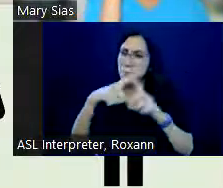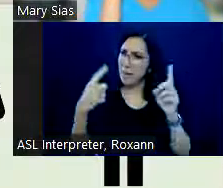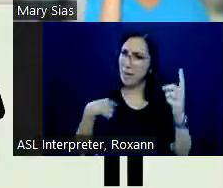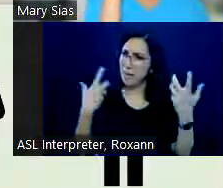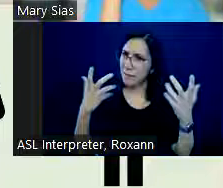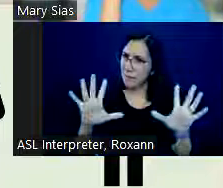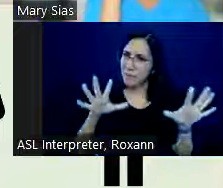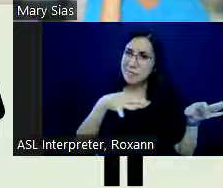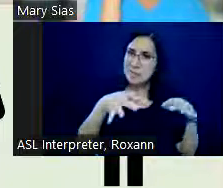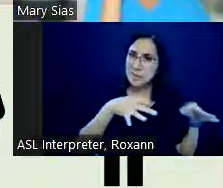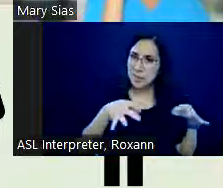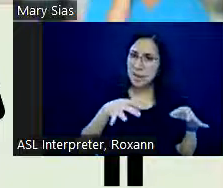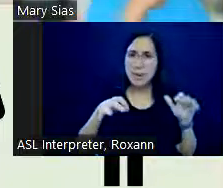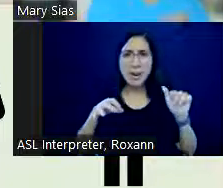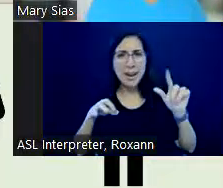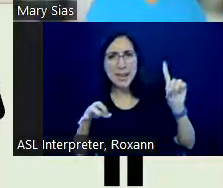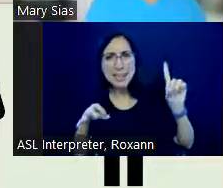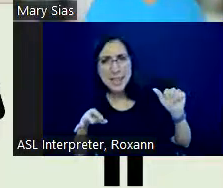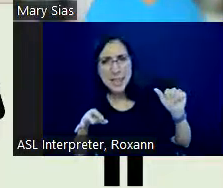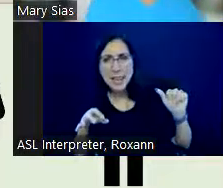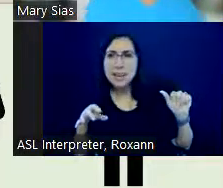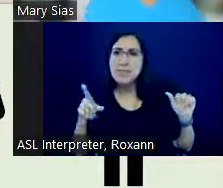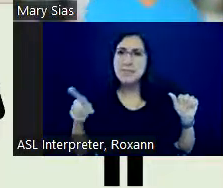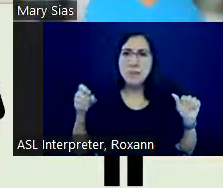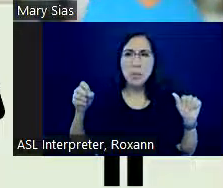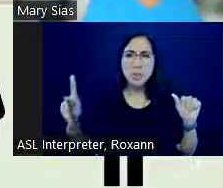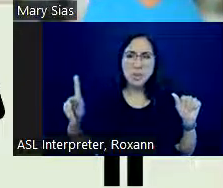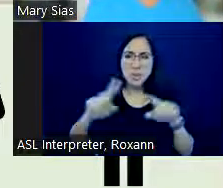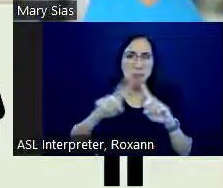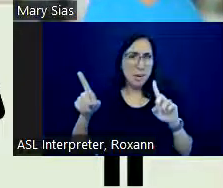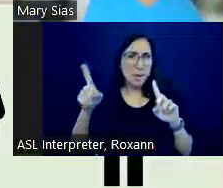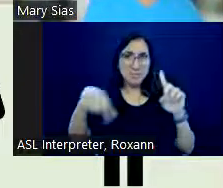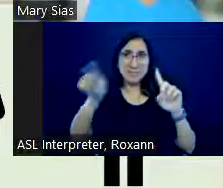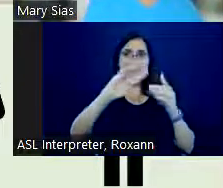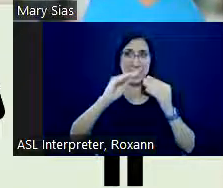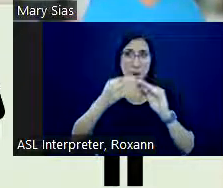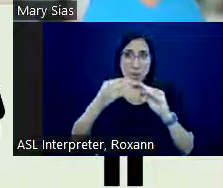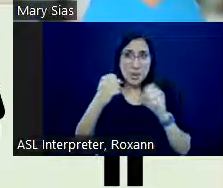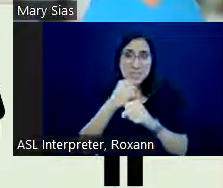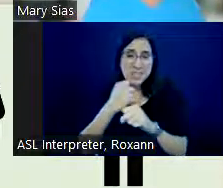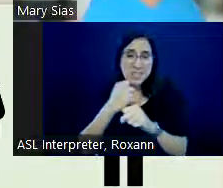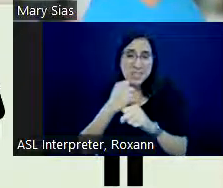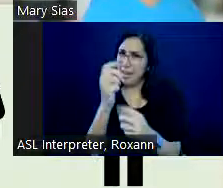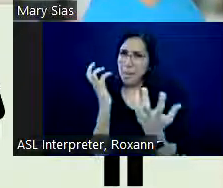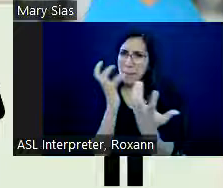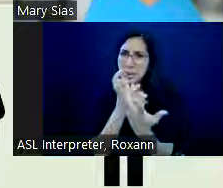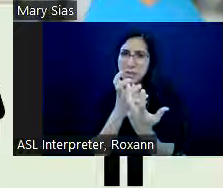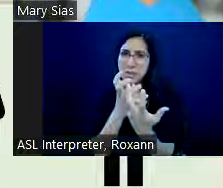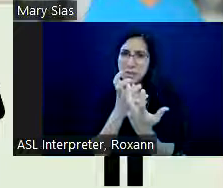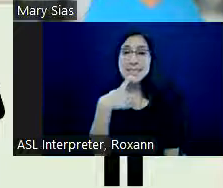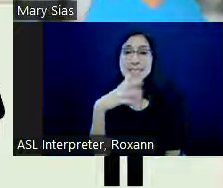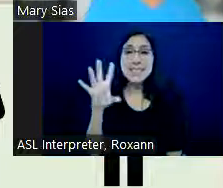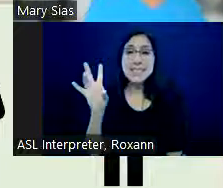quite add up to these numbers. These numbers say that 78% of people with